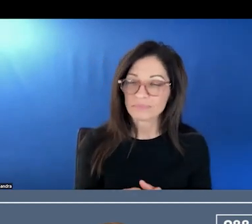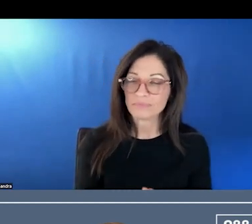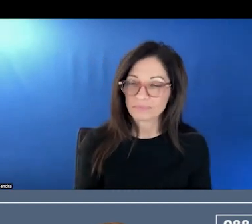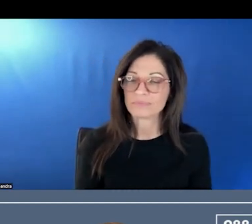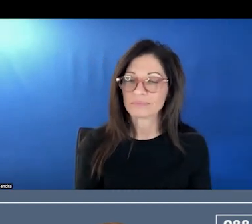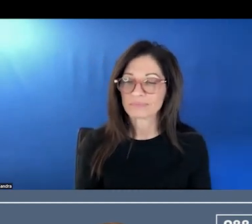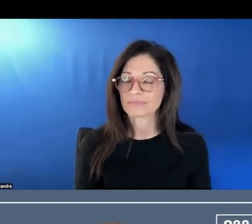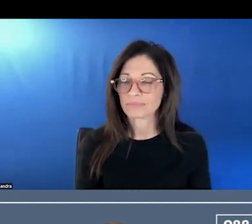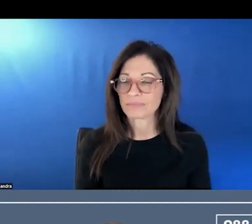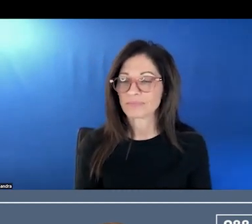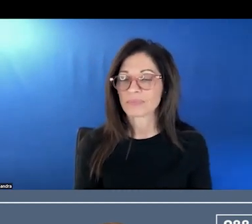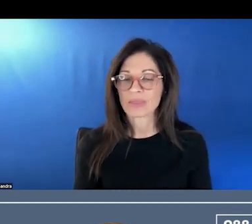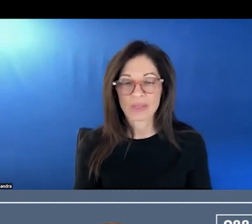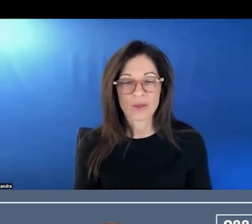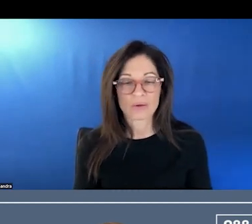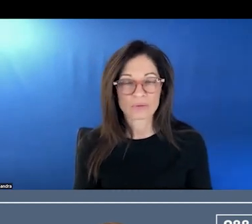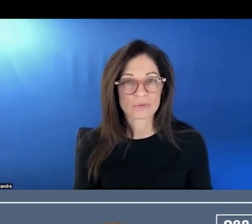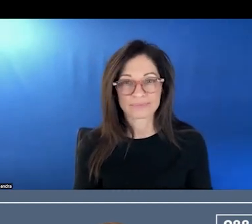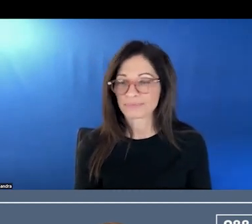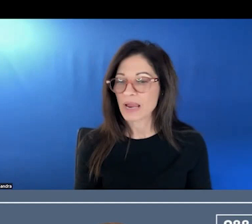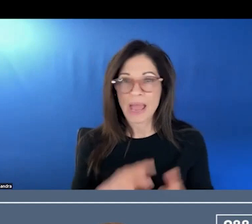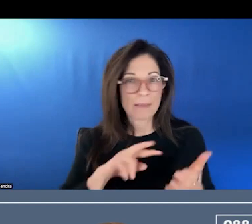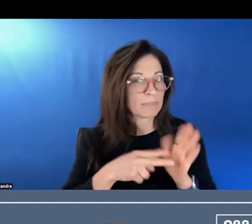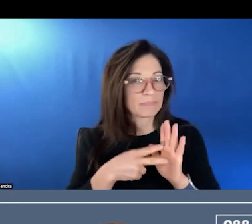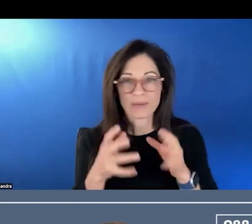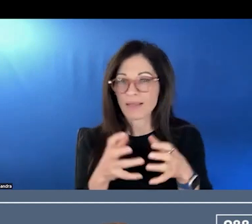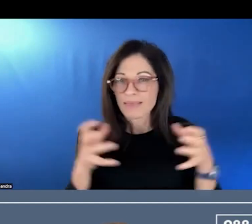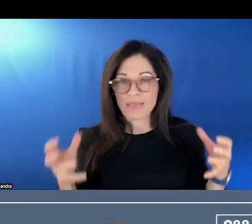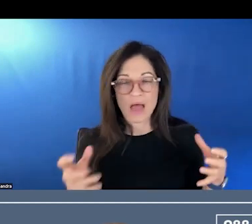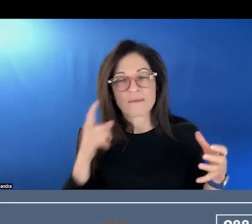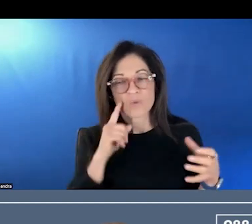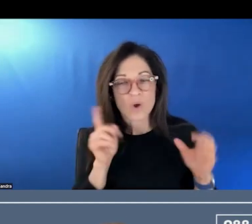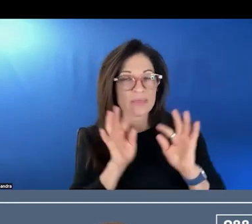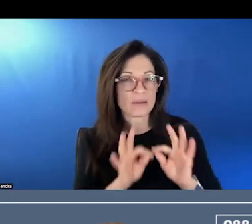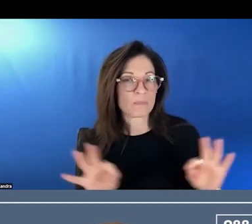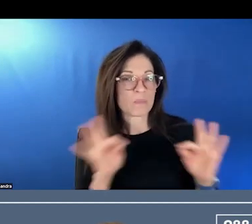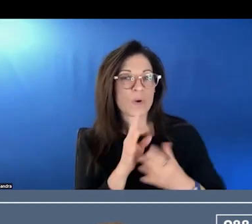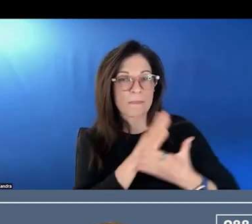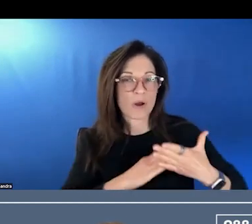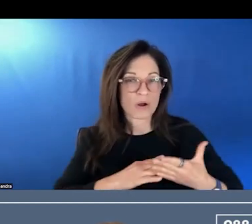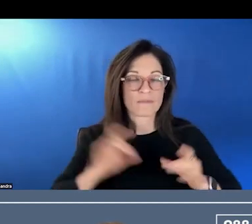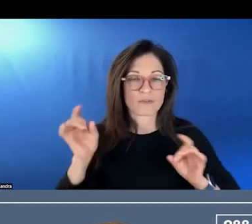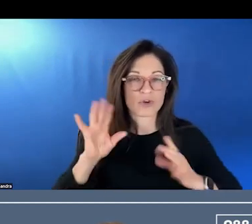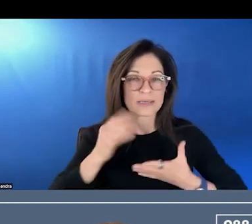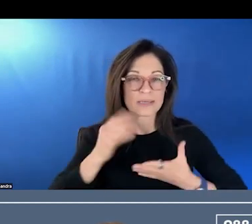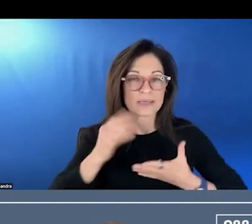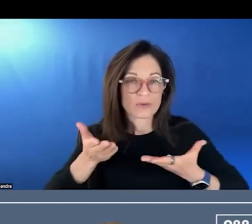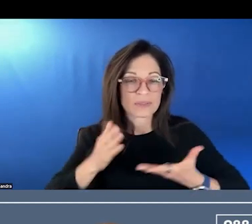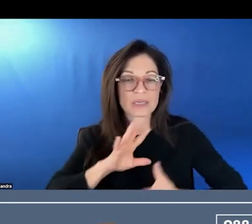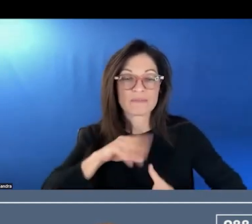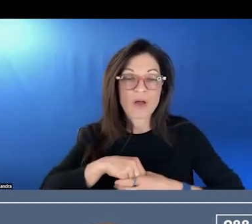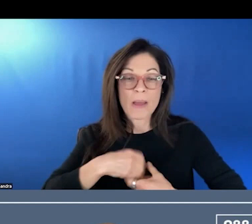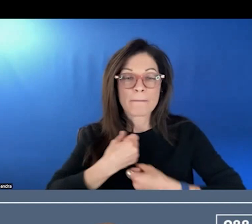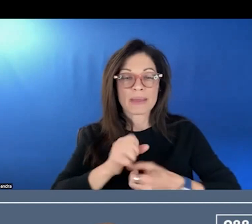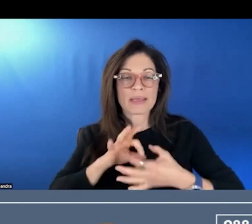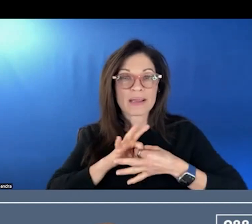has such rich implications for the important part of crisis services involving making a connection